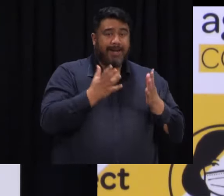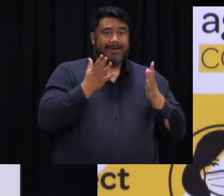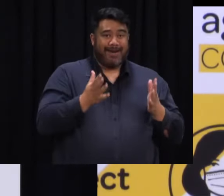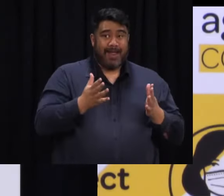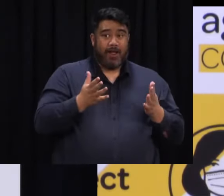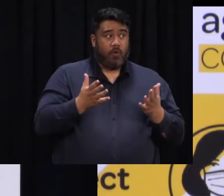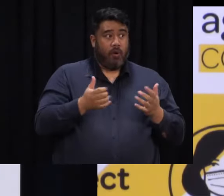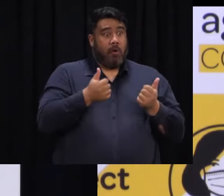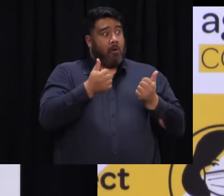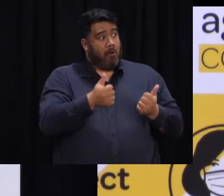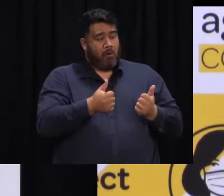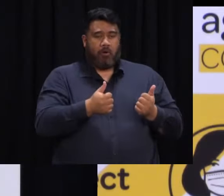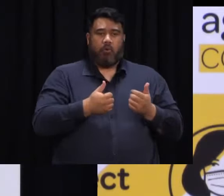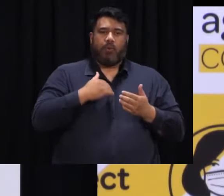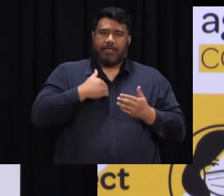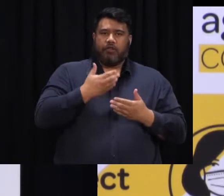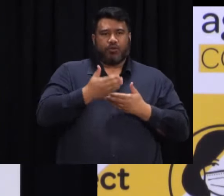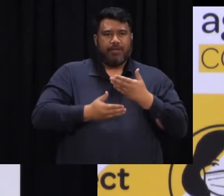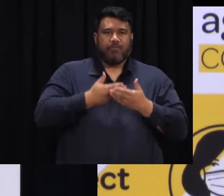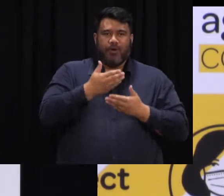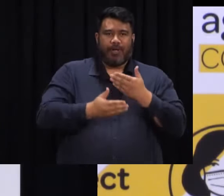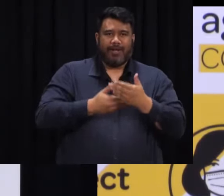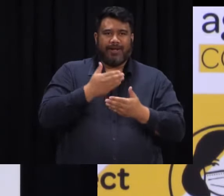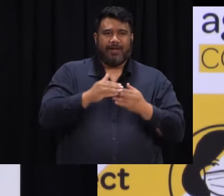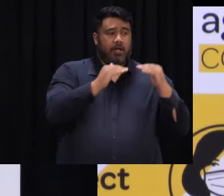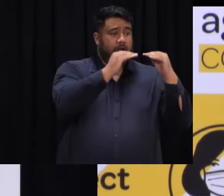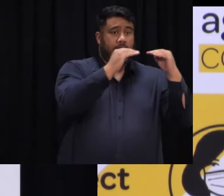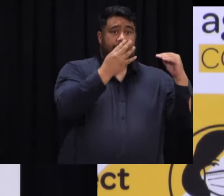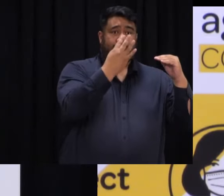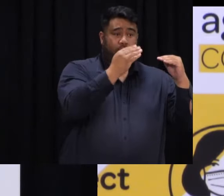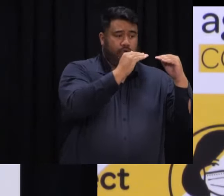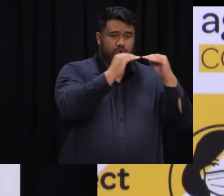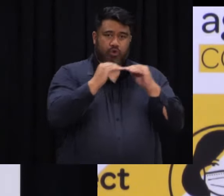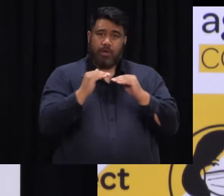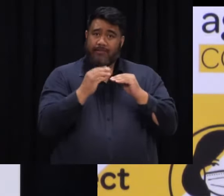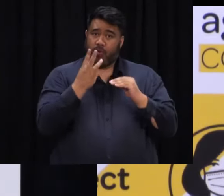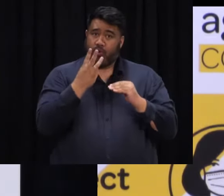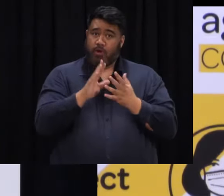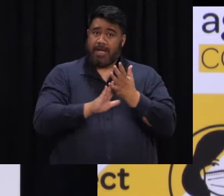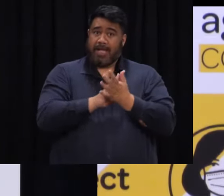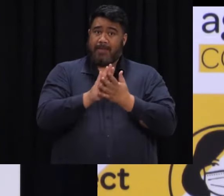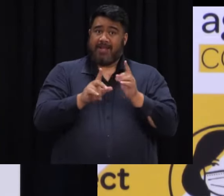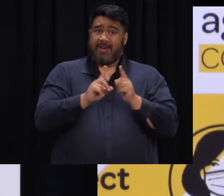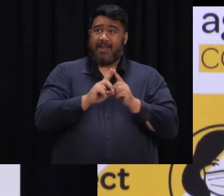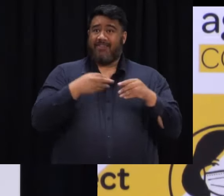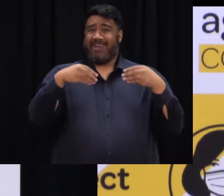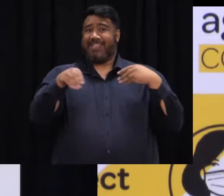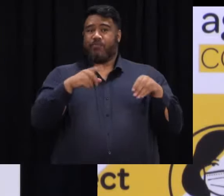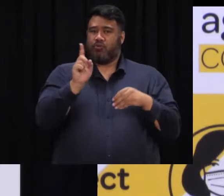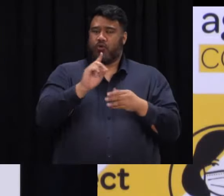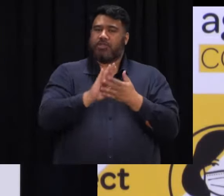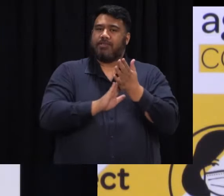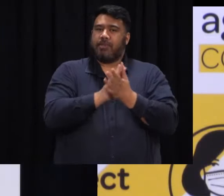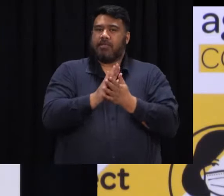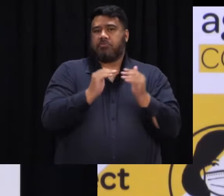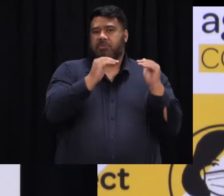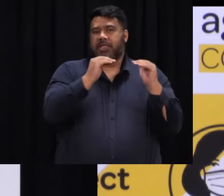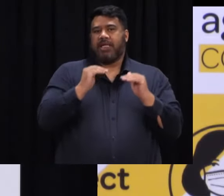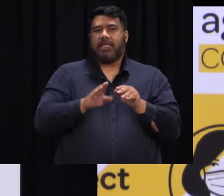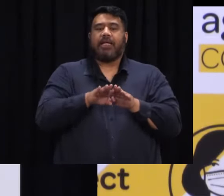highlight again, 3 is a continuation of stamp it out, not a cutting loose of those restrictions. Despite those heavy